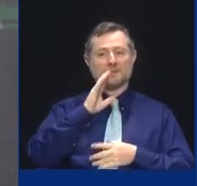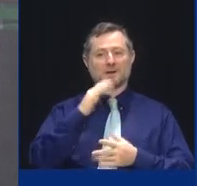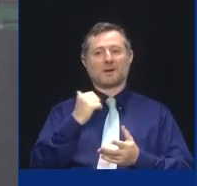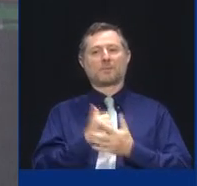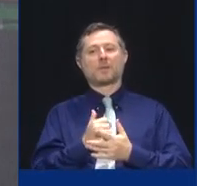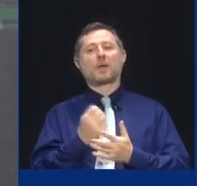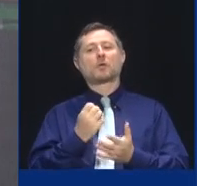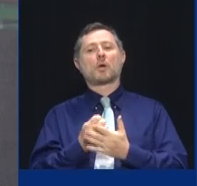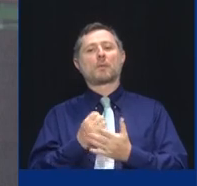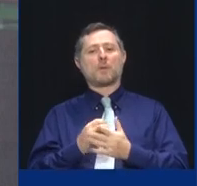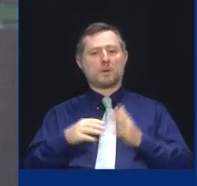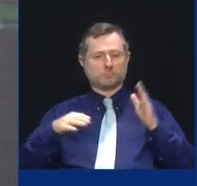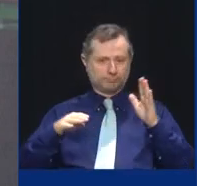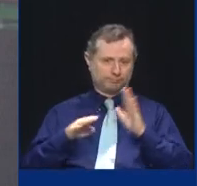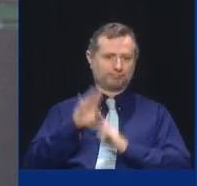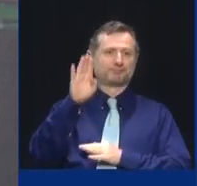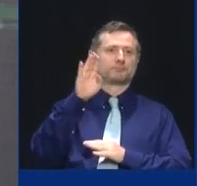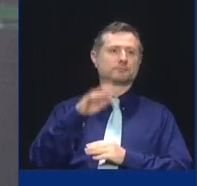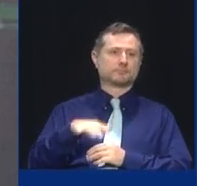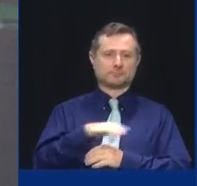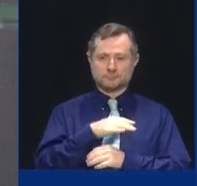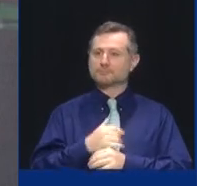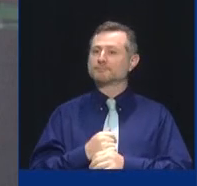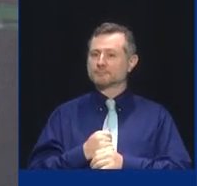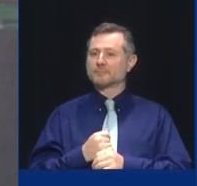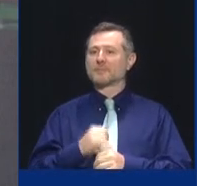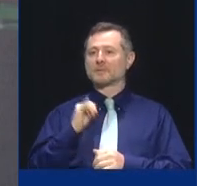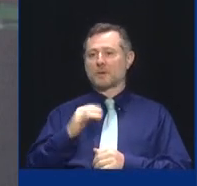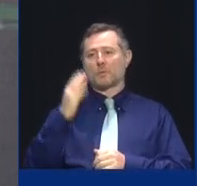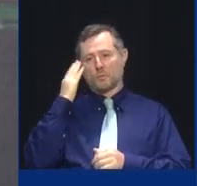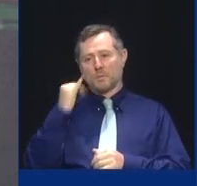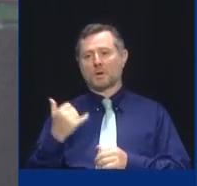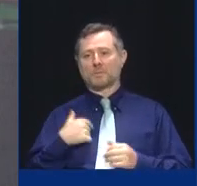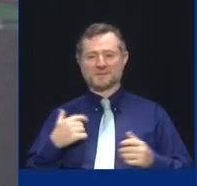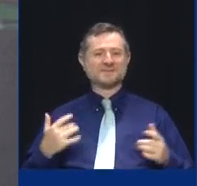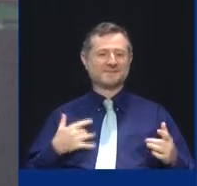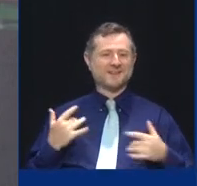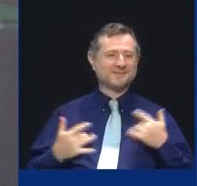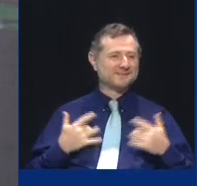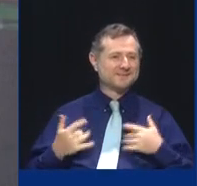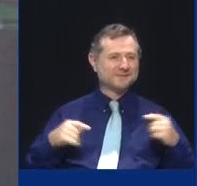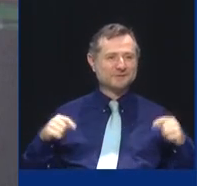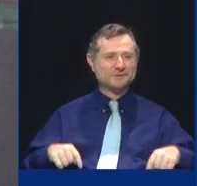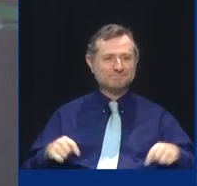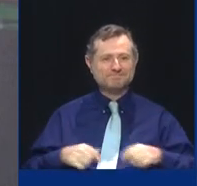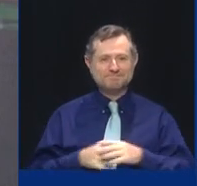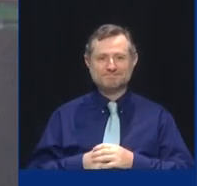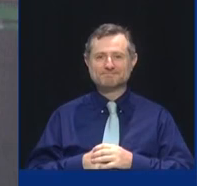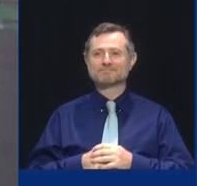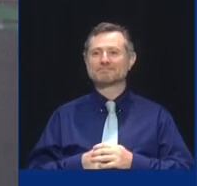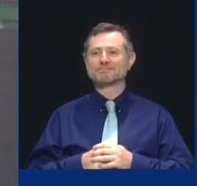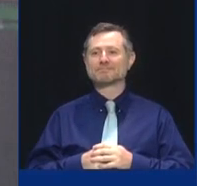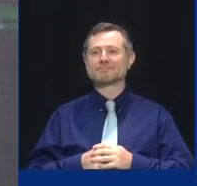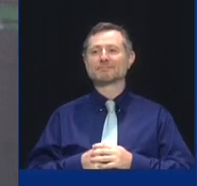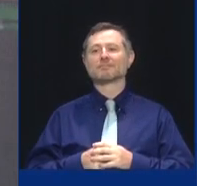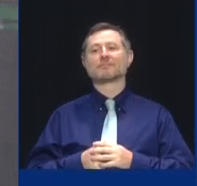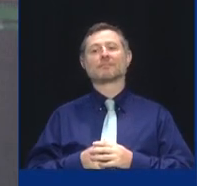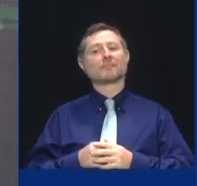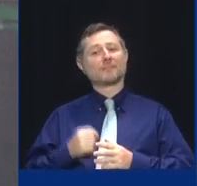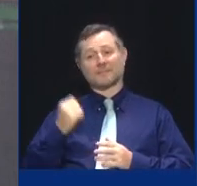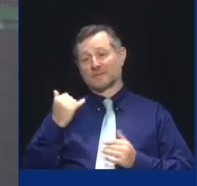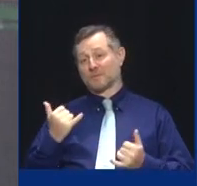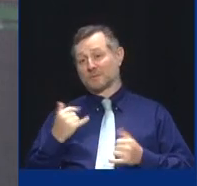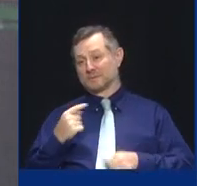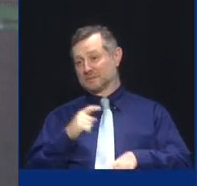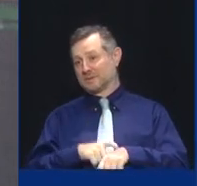the entire region. And that's why we are so excited about it. I also believe it couldn't come at a better